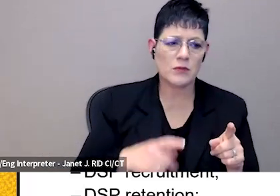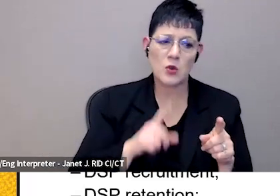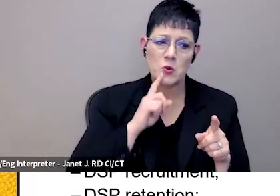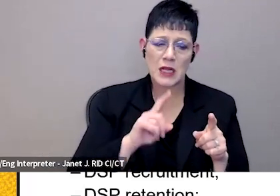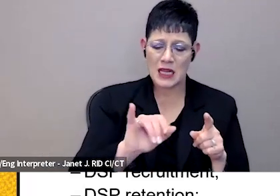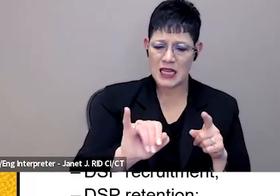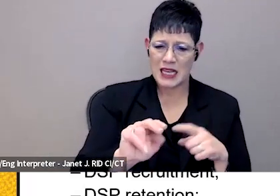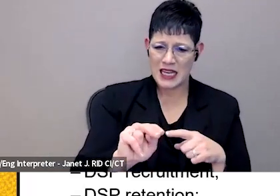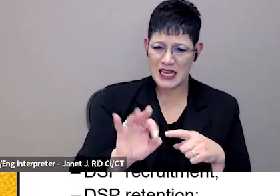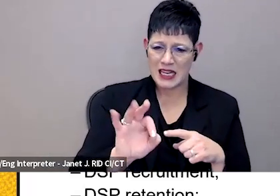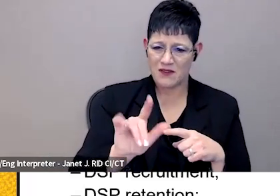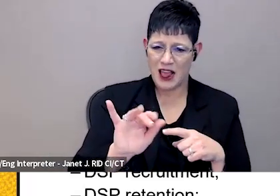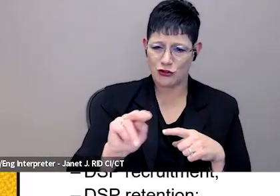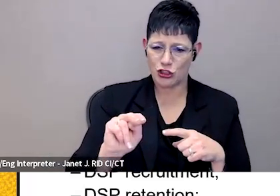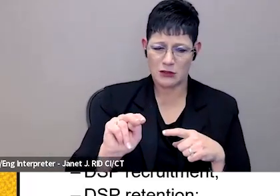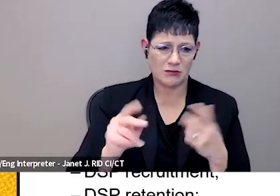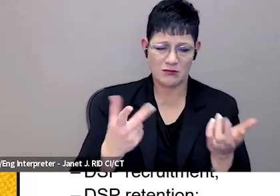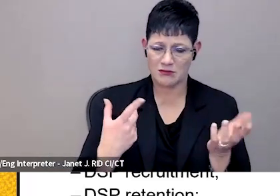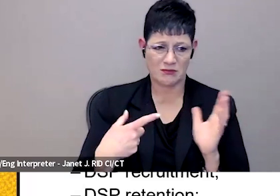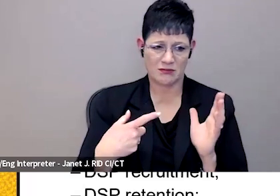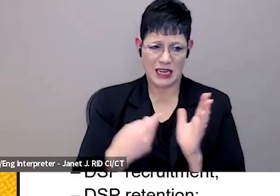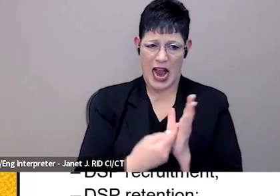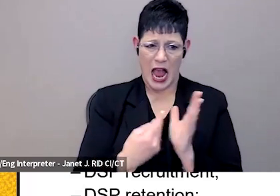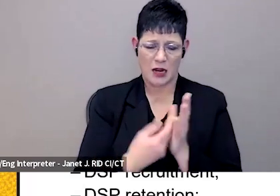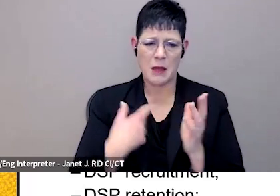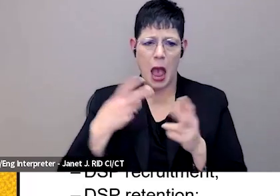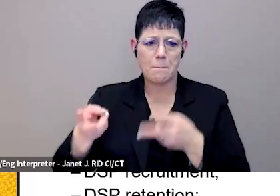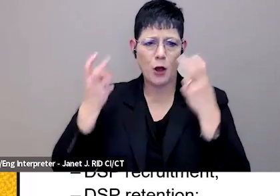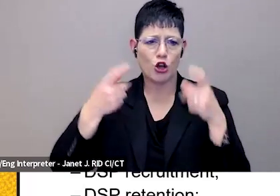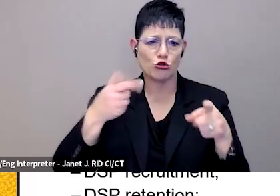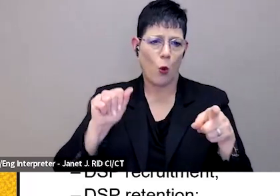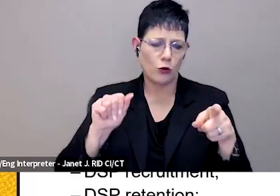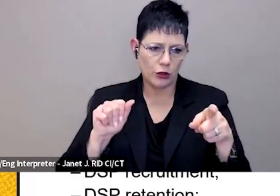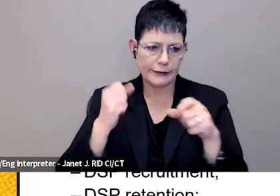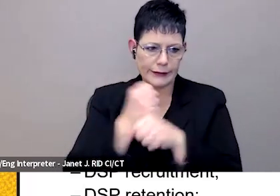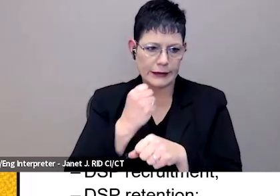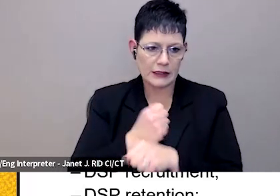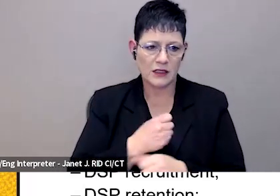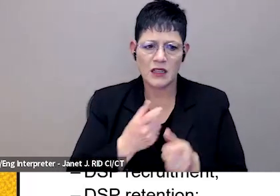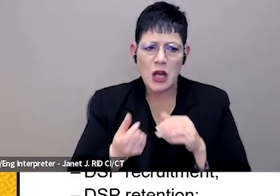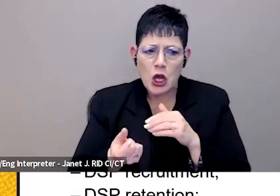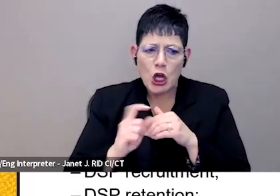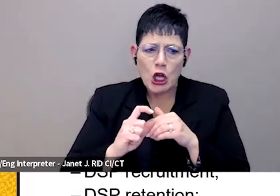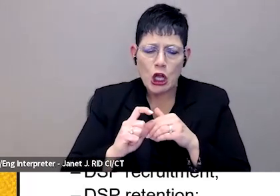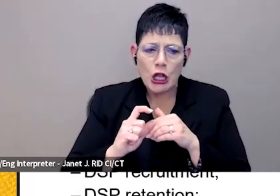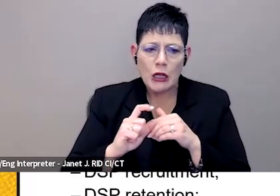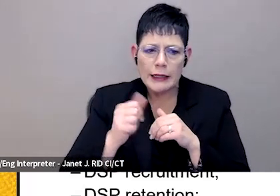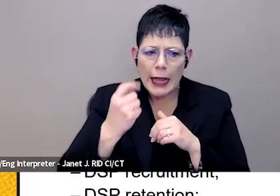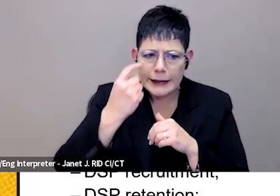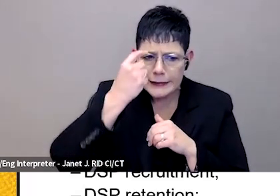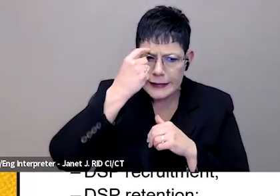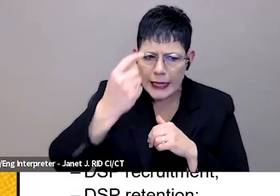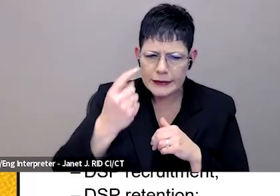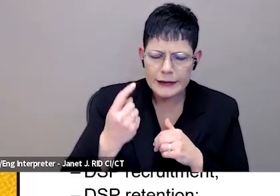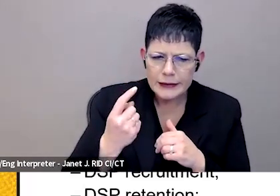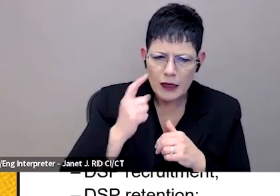issue. And I think I pulled up statistics from a state like Georgia, and I think the wages have only increased 10 cents, you know,